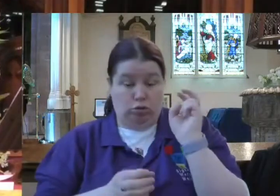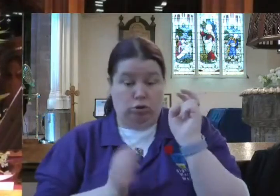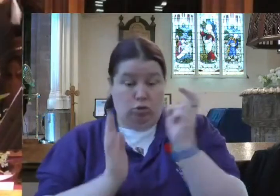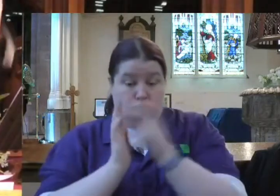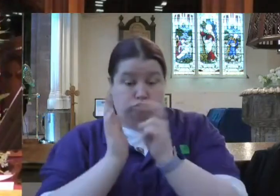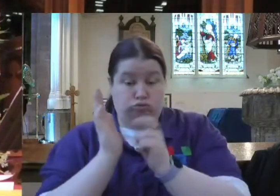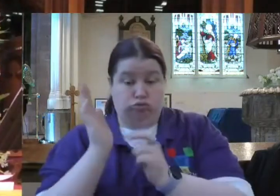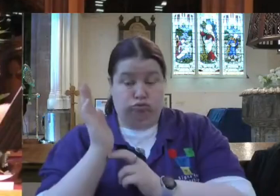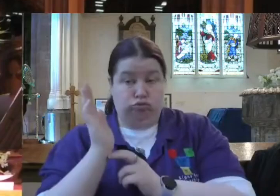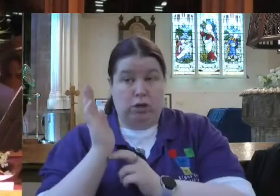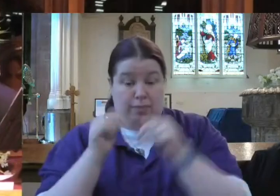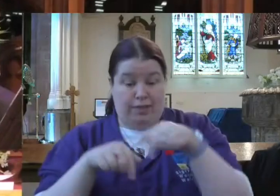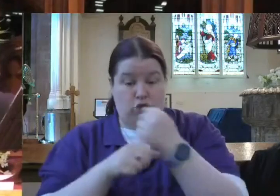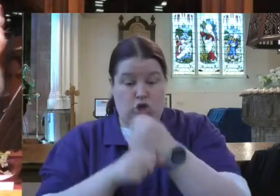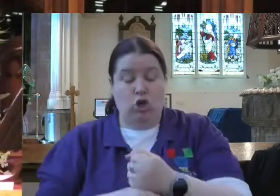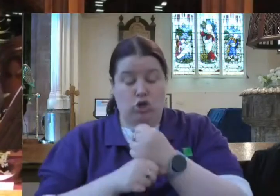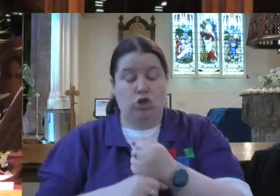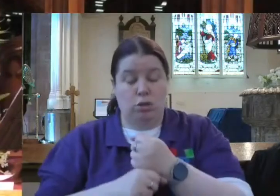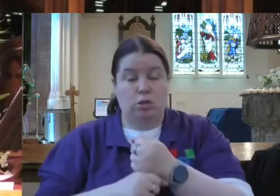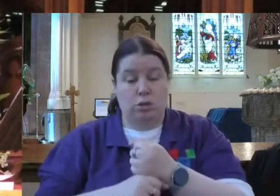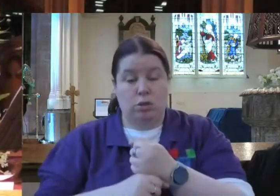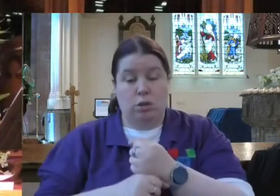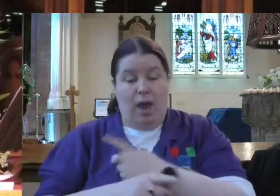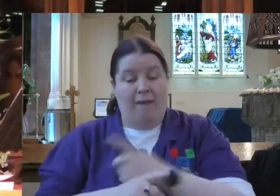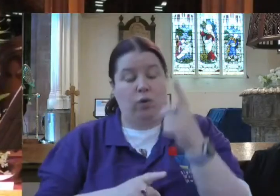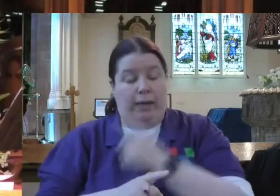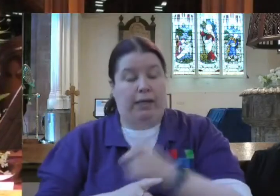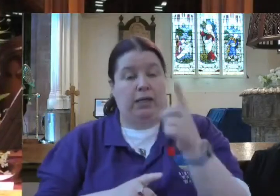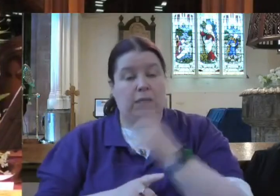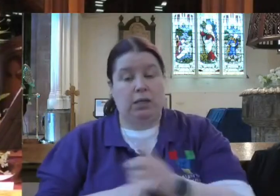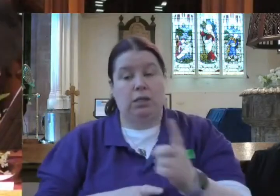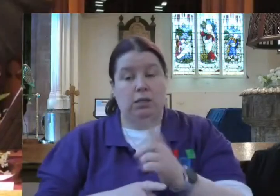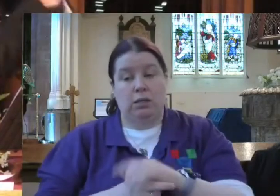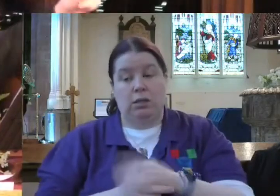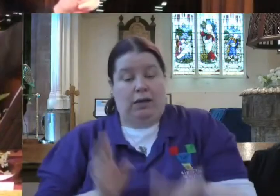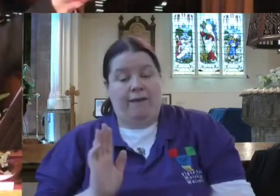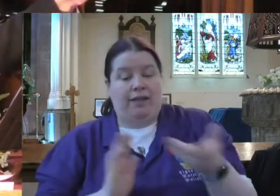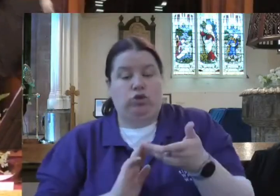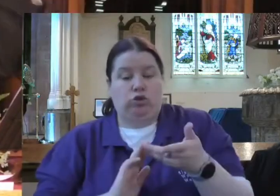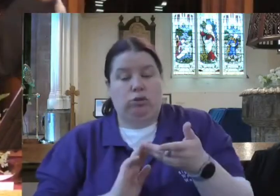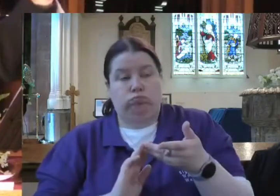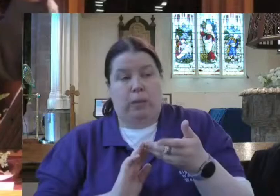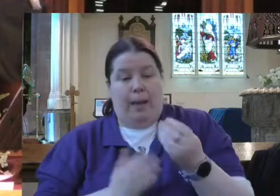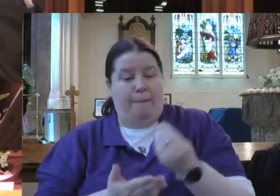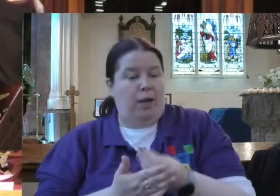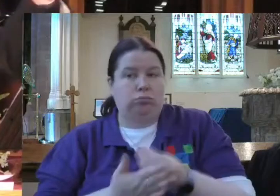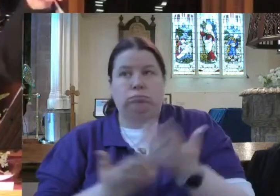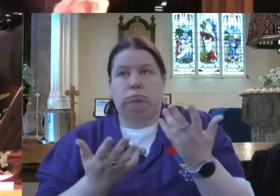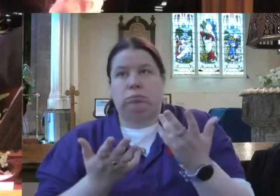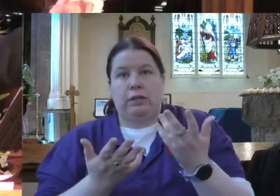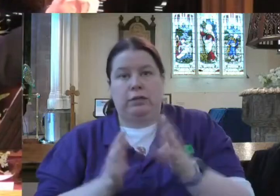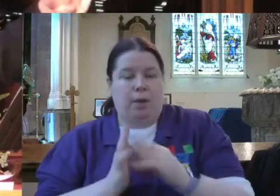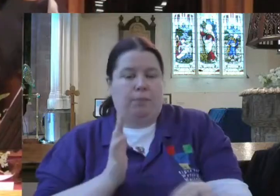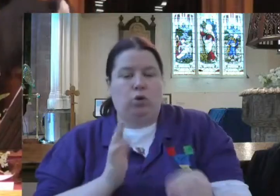that's people over the age of 16, if everyone weekly gave an extra amount, say the cost of